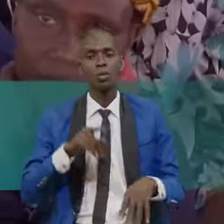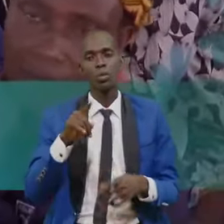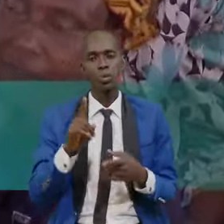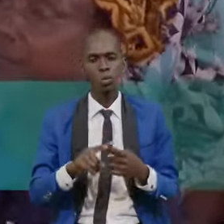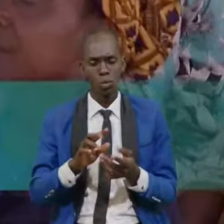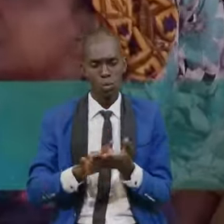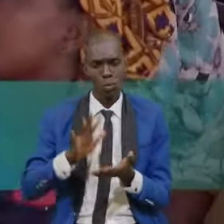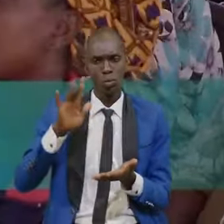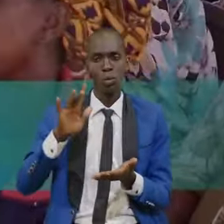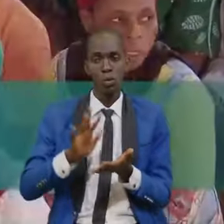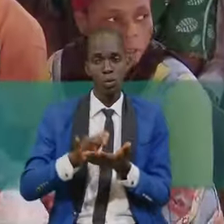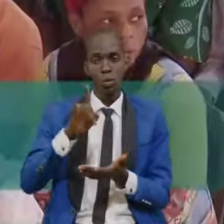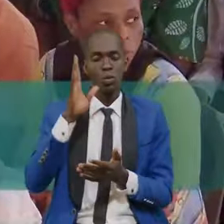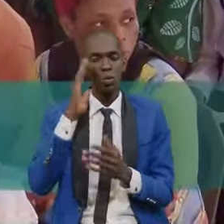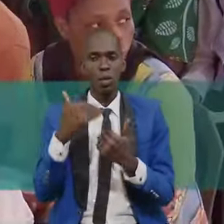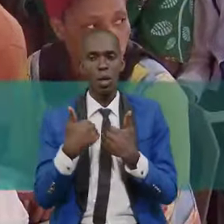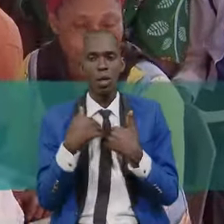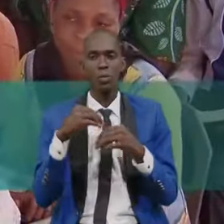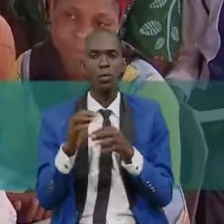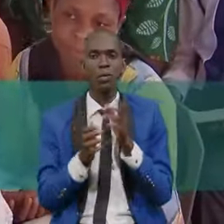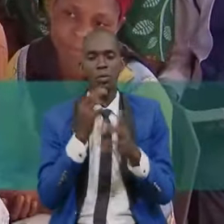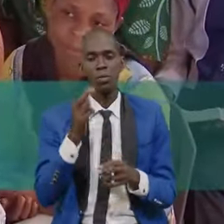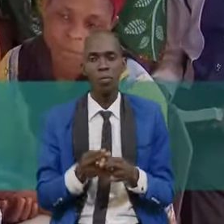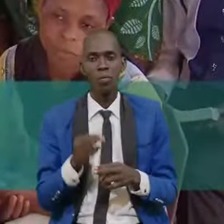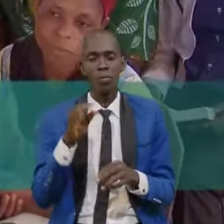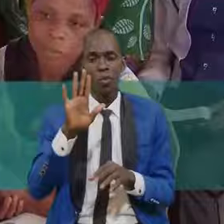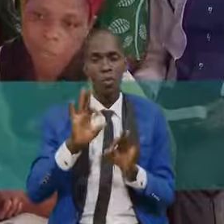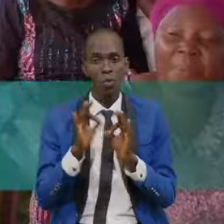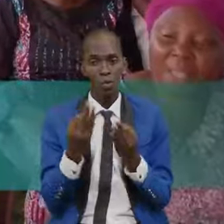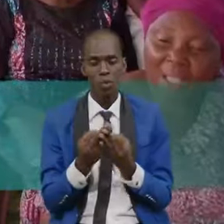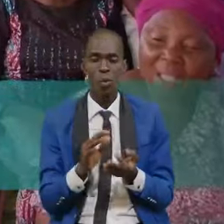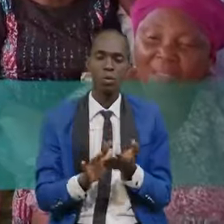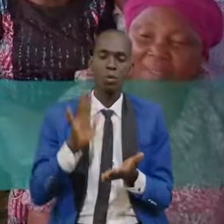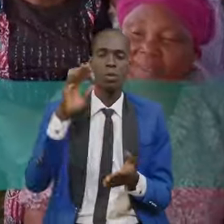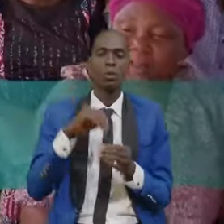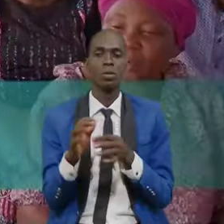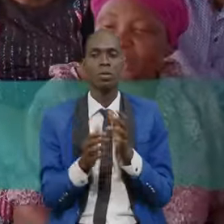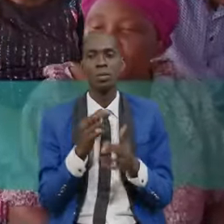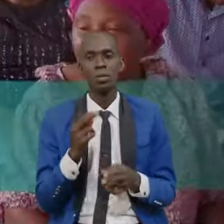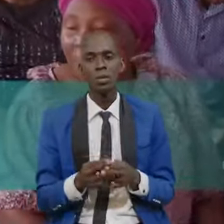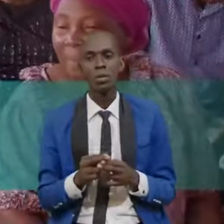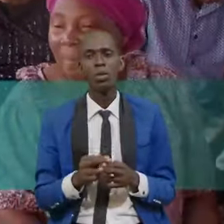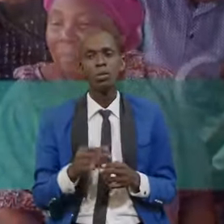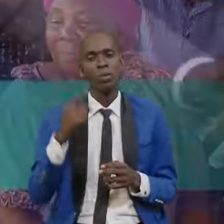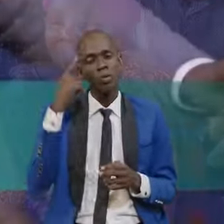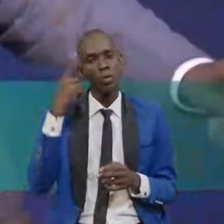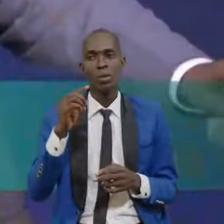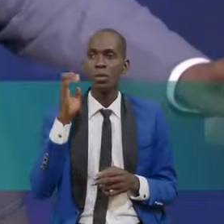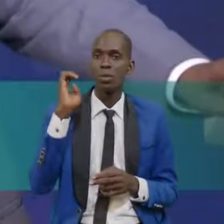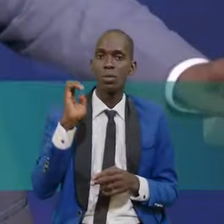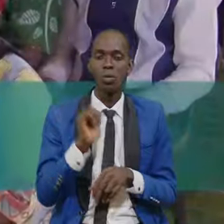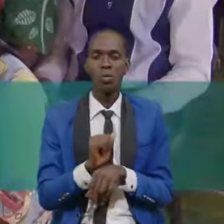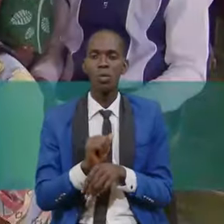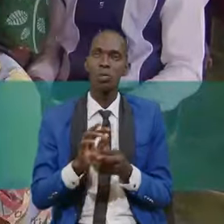Glory you will have. Your family, glory. Or the evangelistic field,